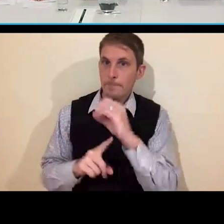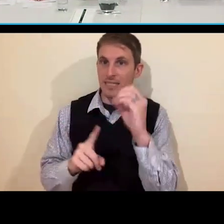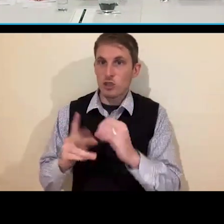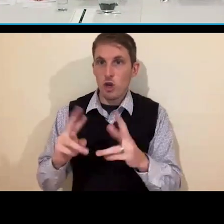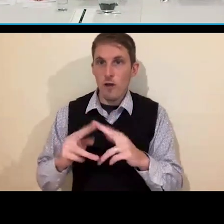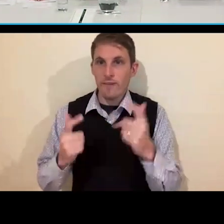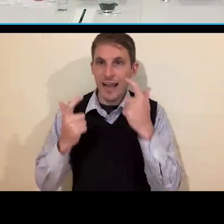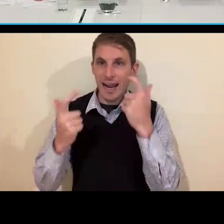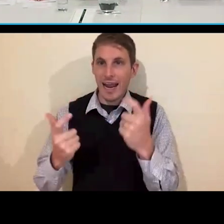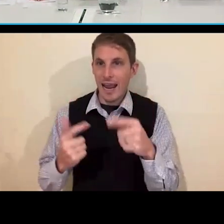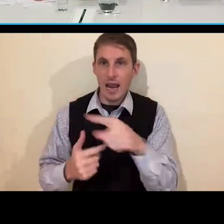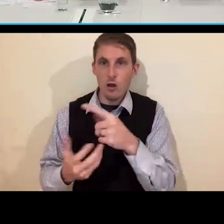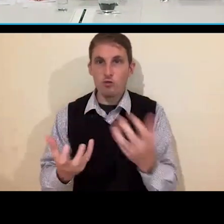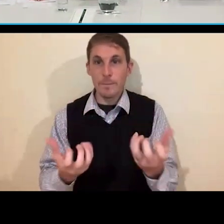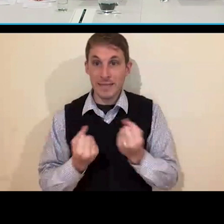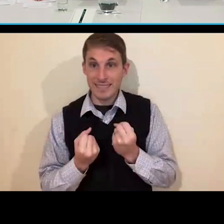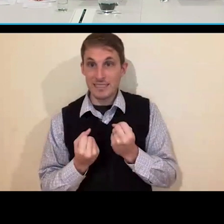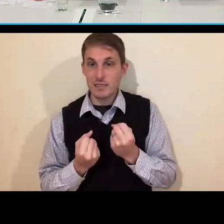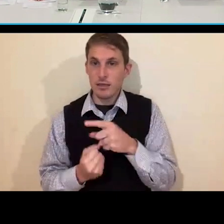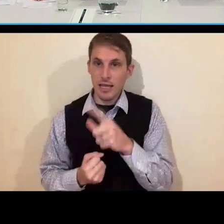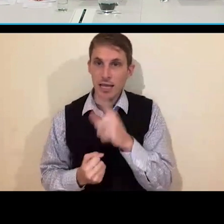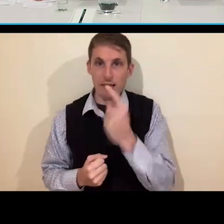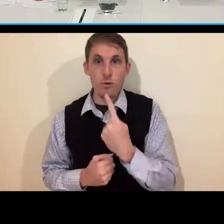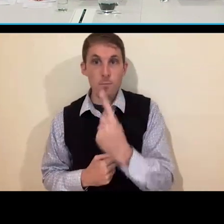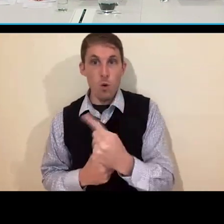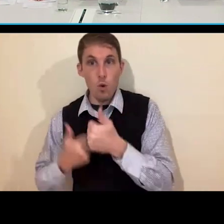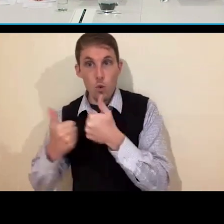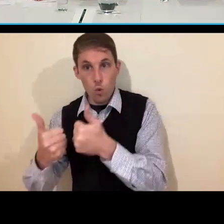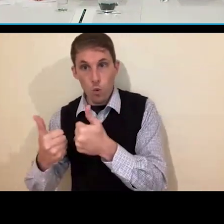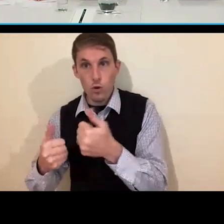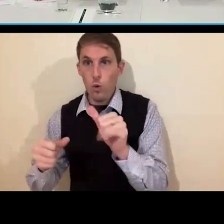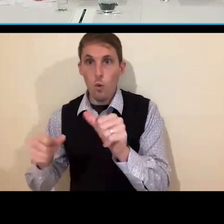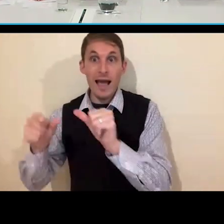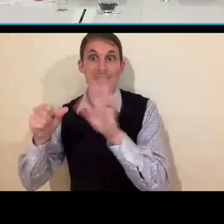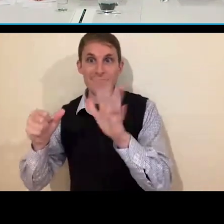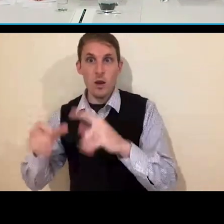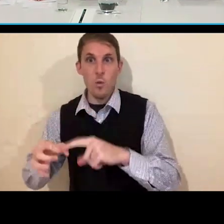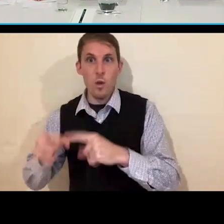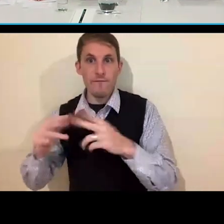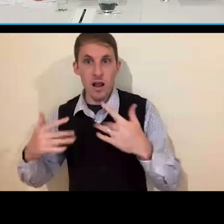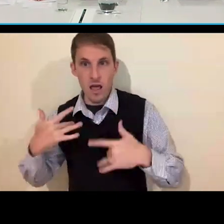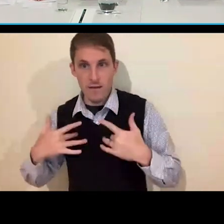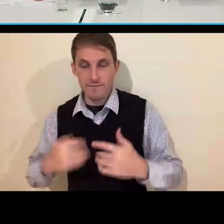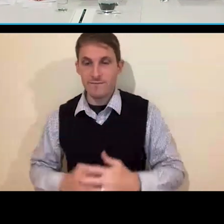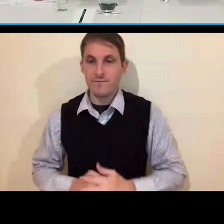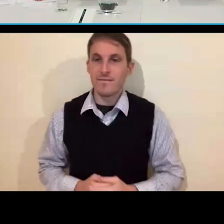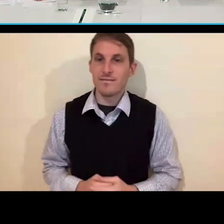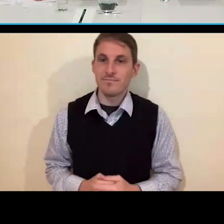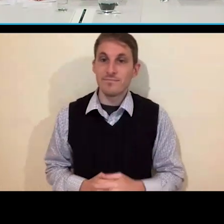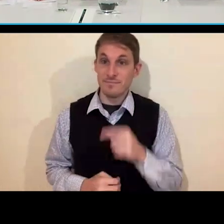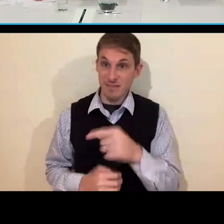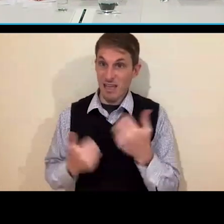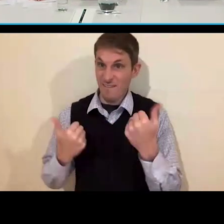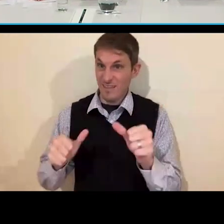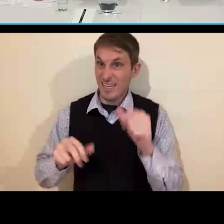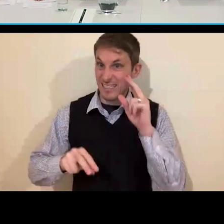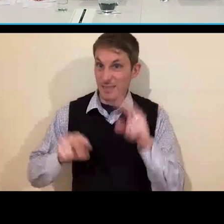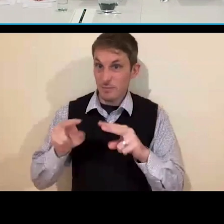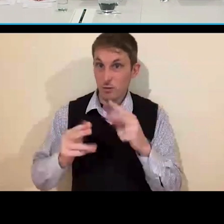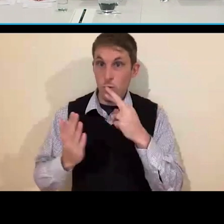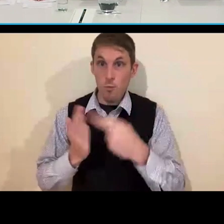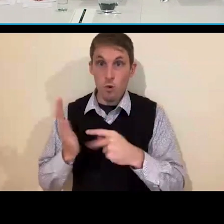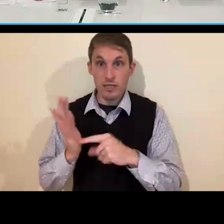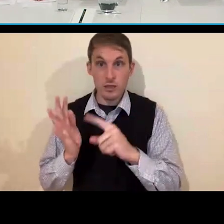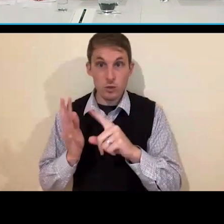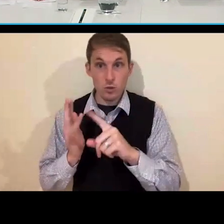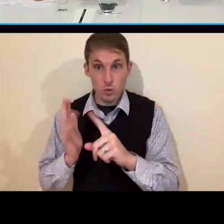recipients who report good or excellent quality of life. It uses an assessment and reporting tool,